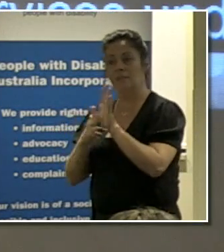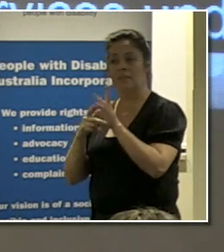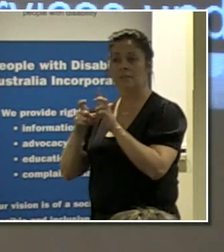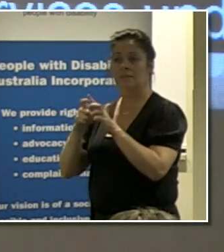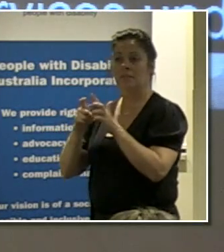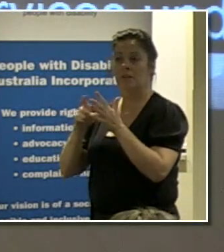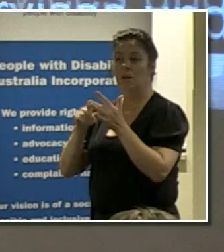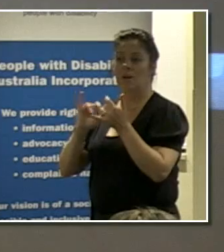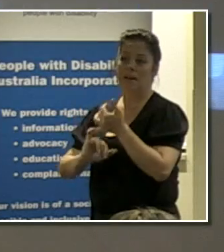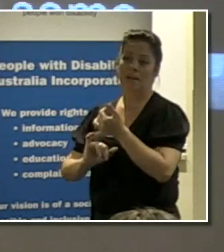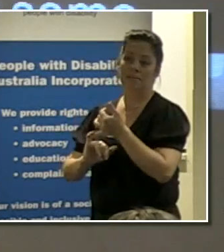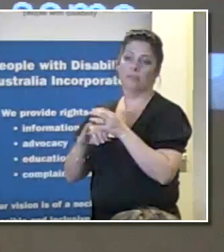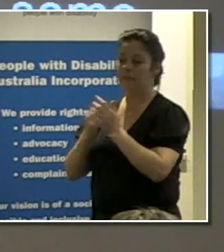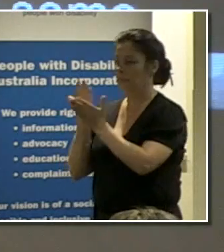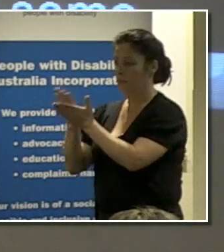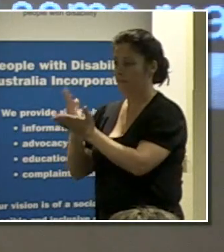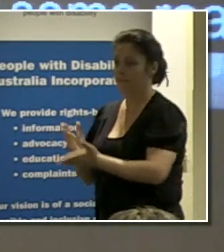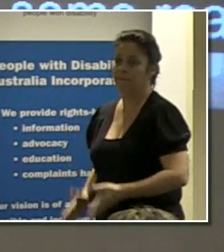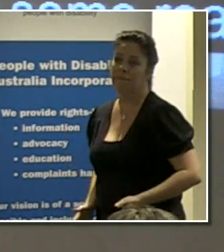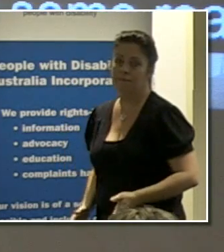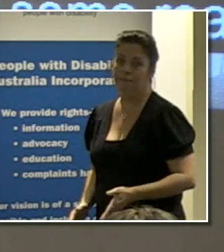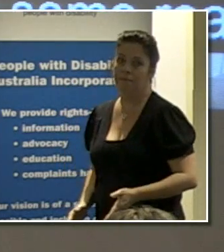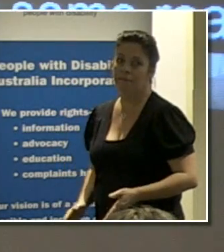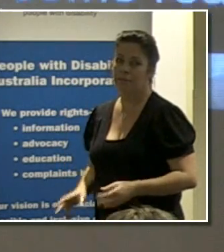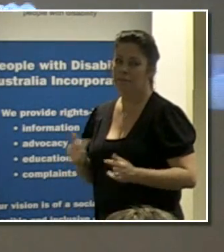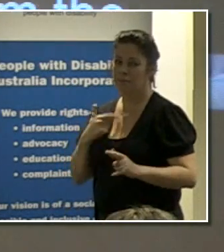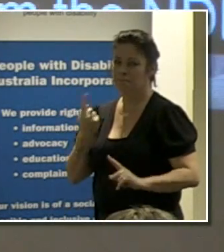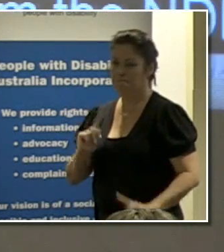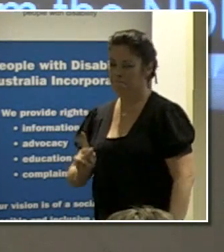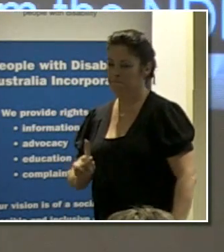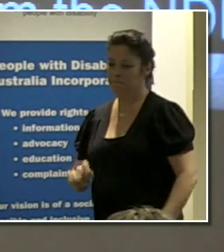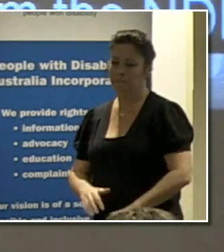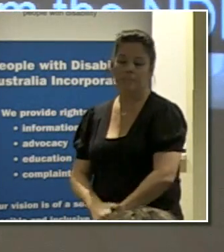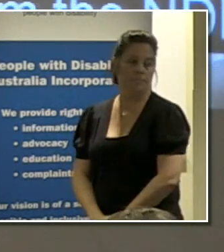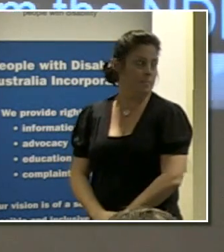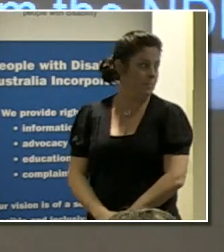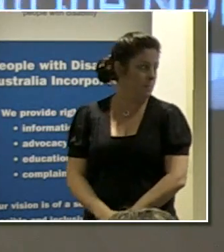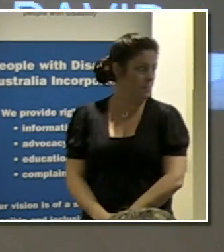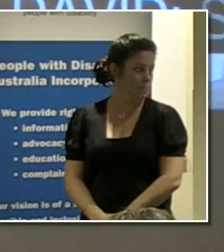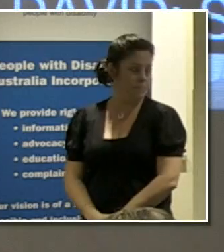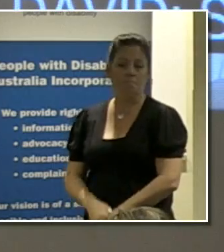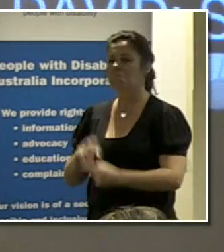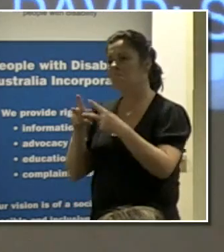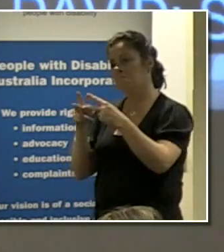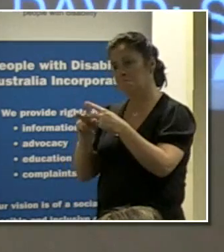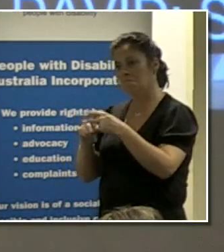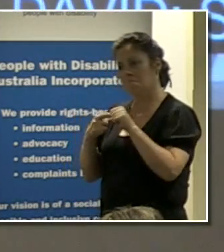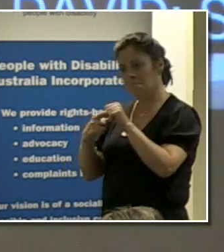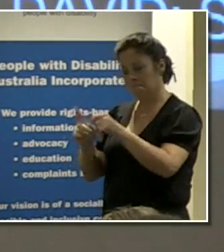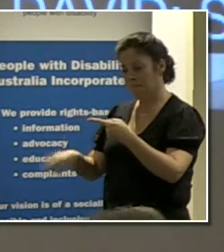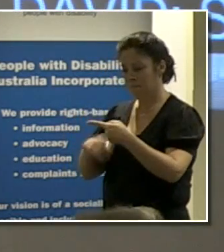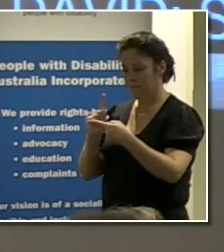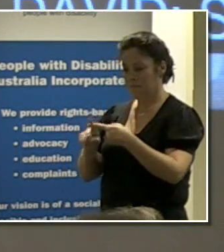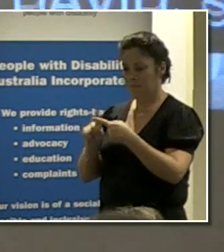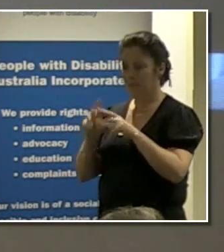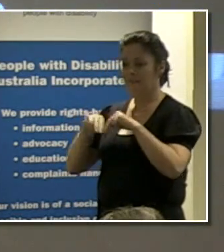reason that's excluded from the NDIS. Sure. So let me answer the issue around family members